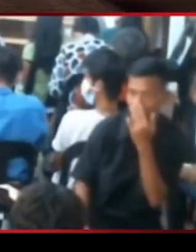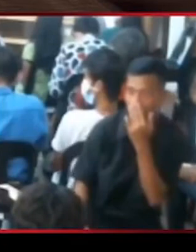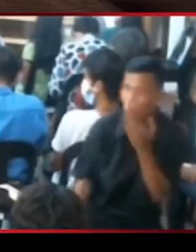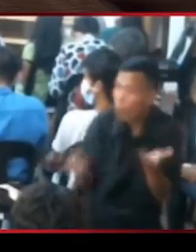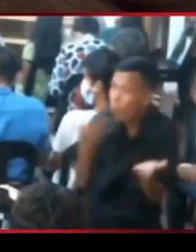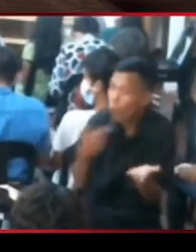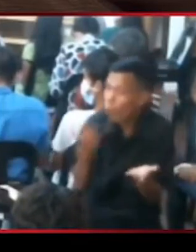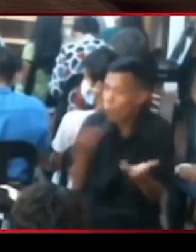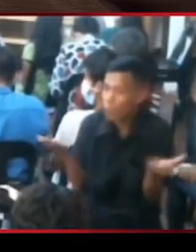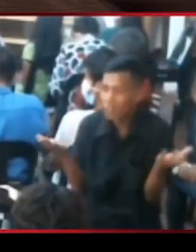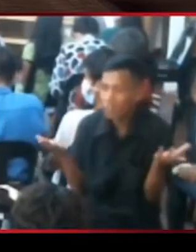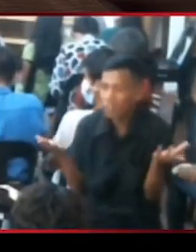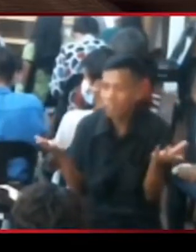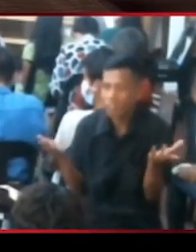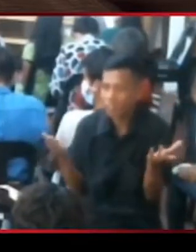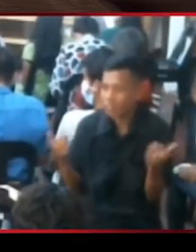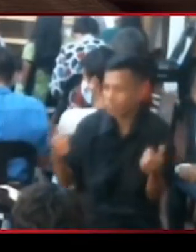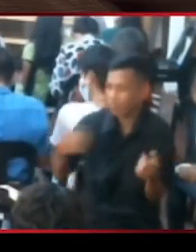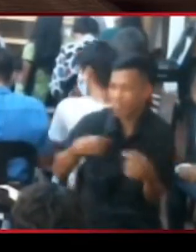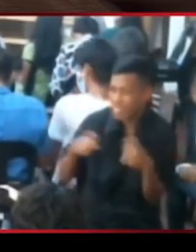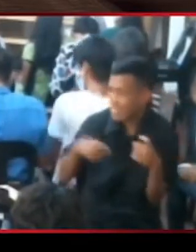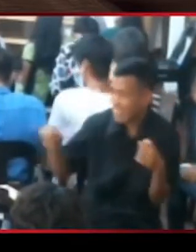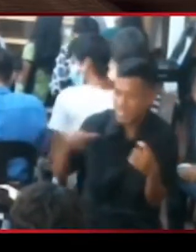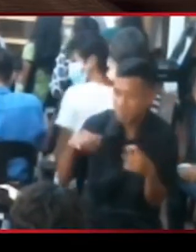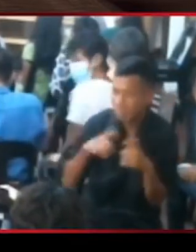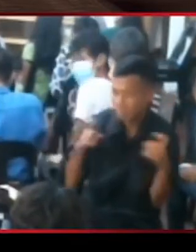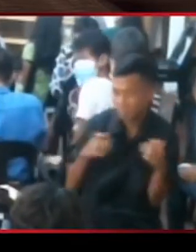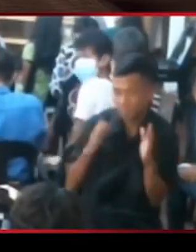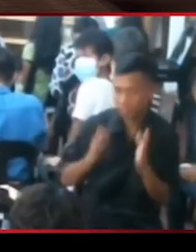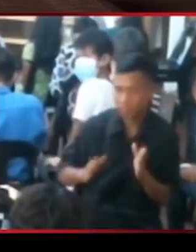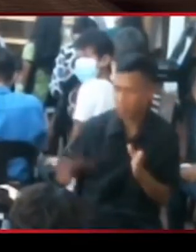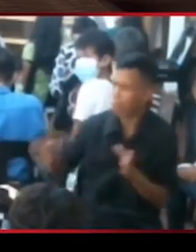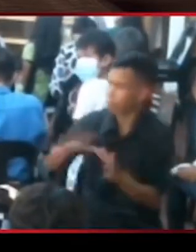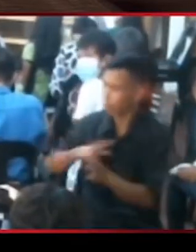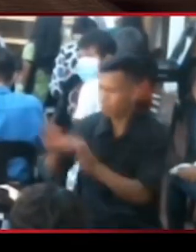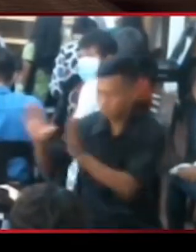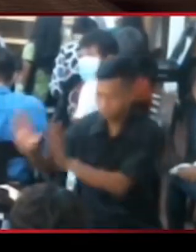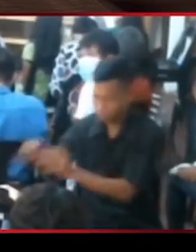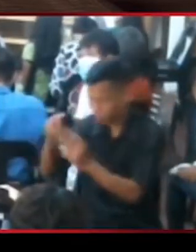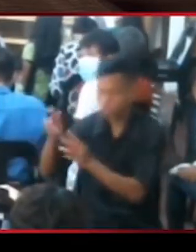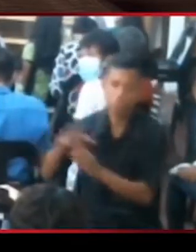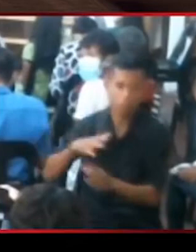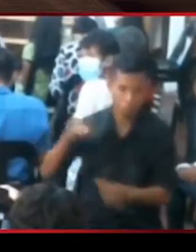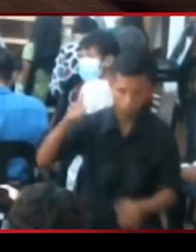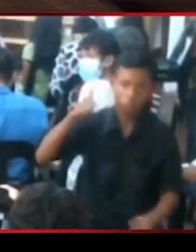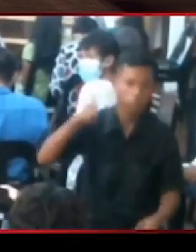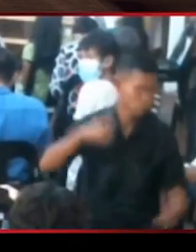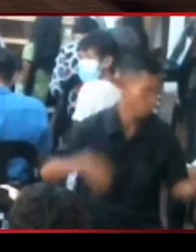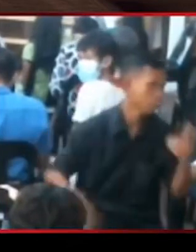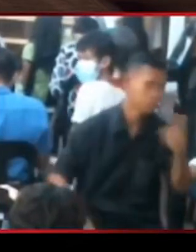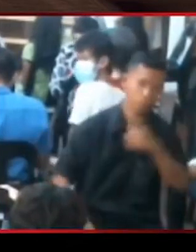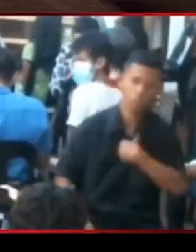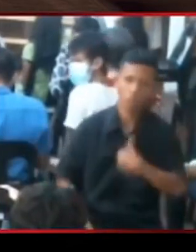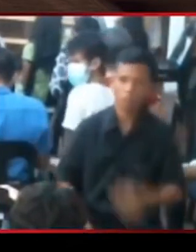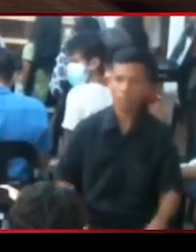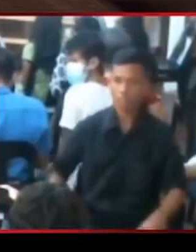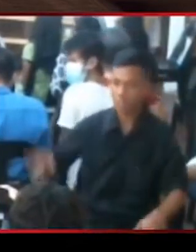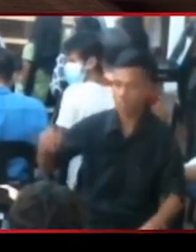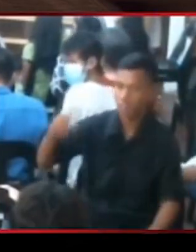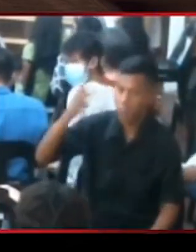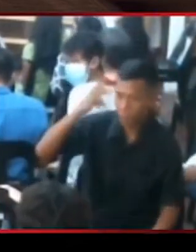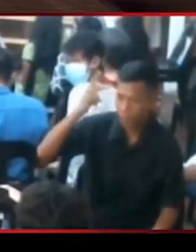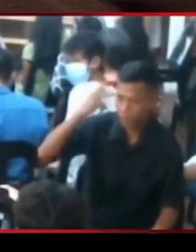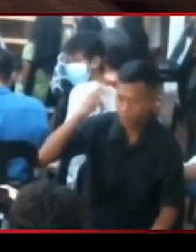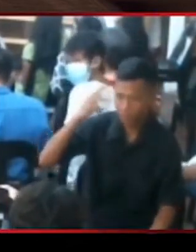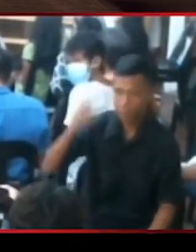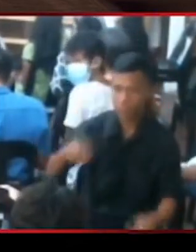up and go out and wear a suit, and some wise guy would come along and say, hey, Peter, you look lousy in